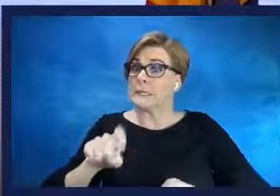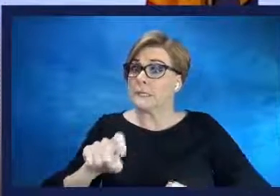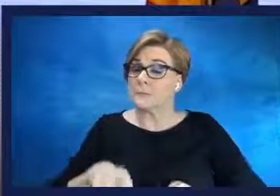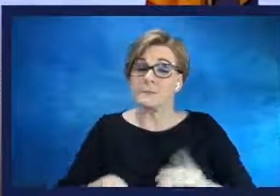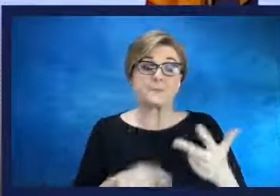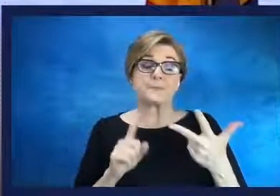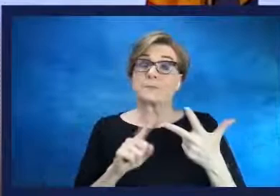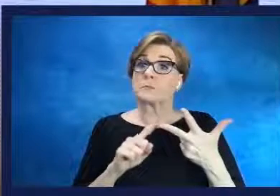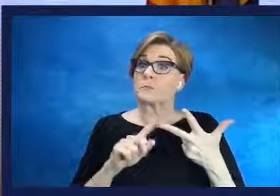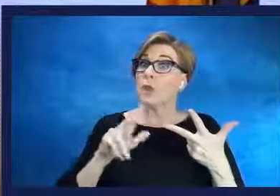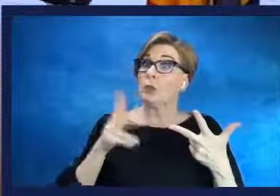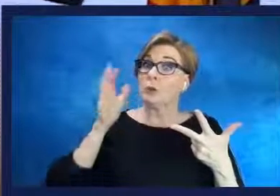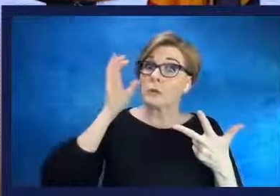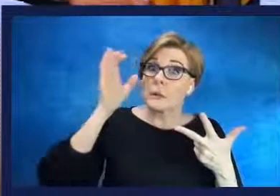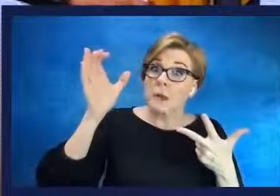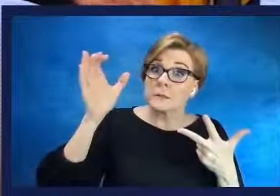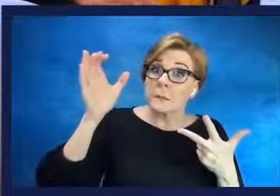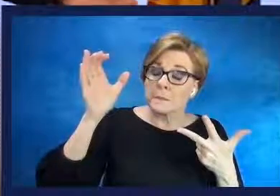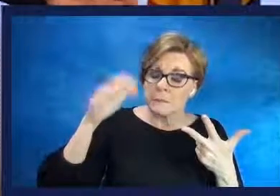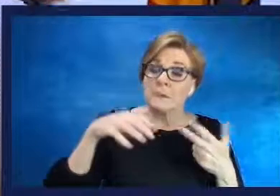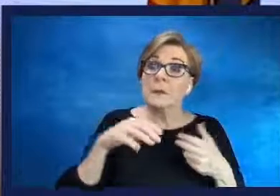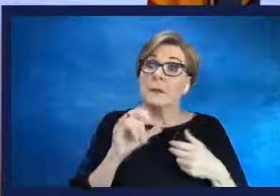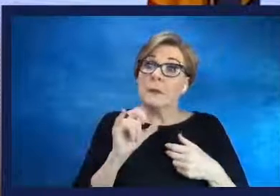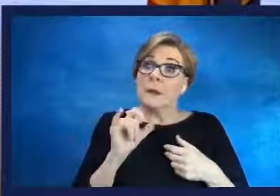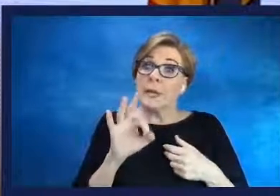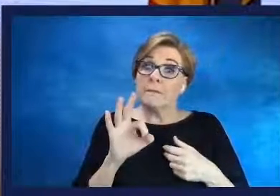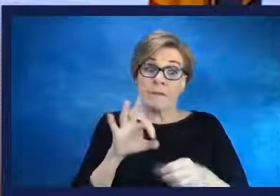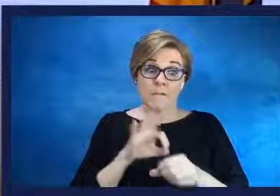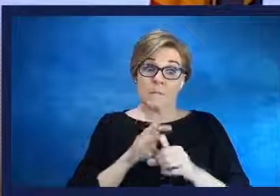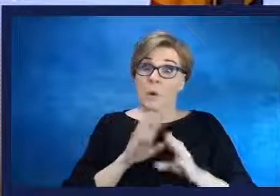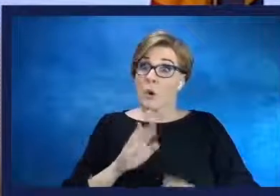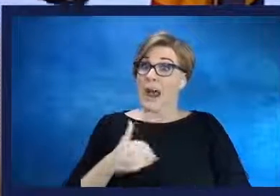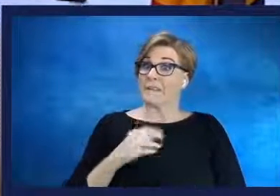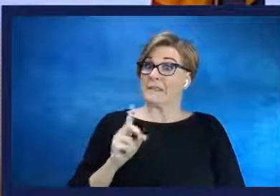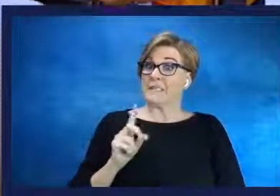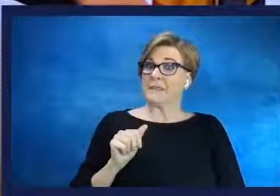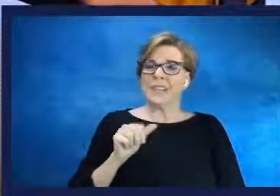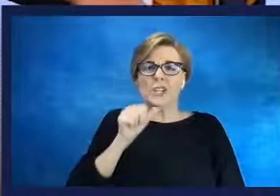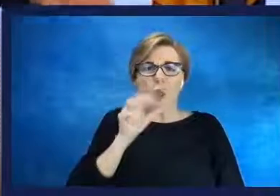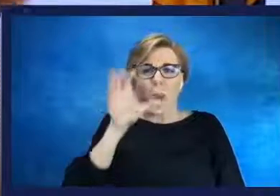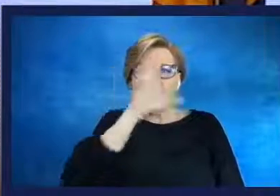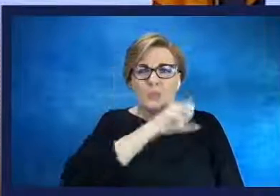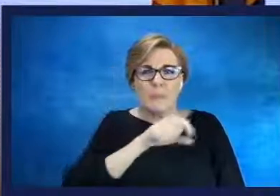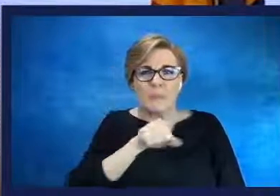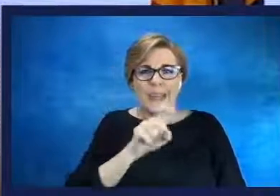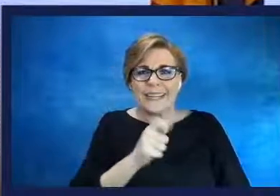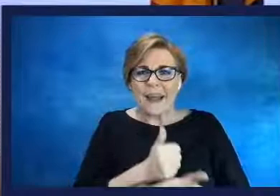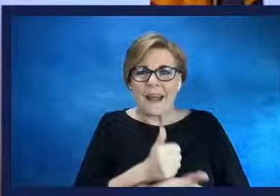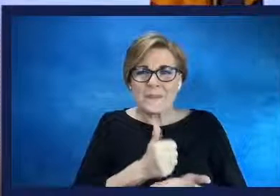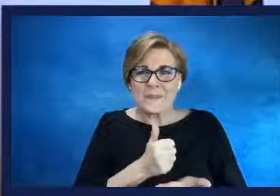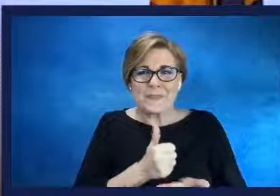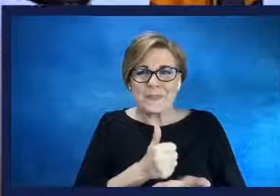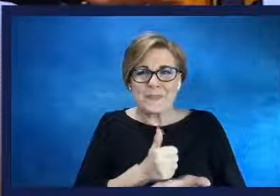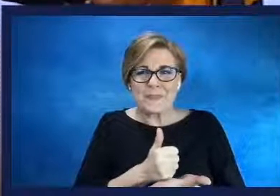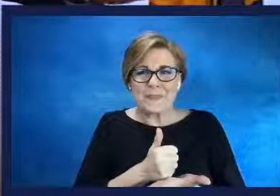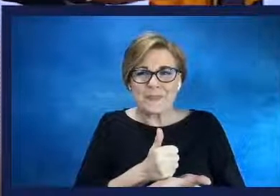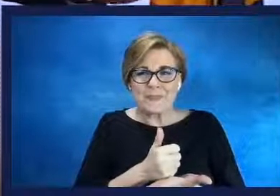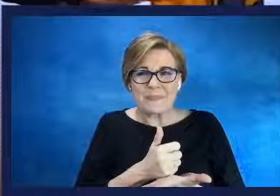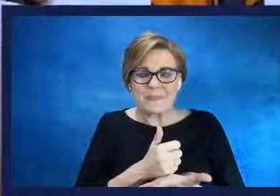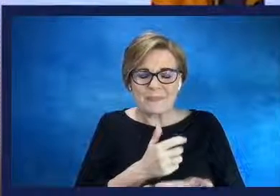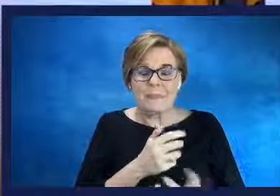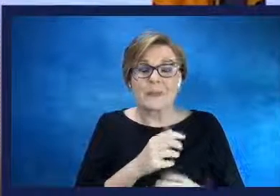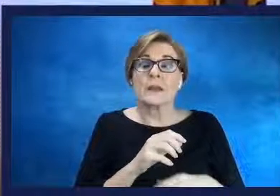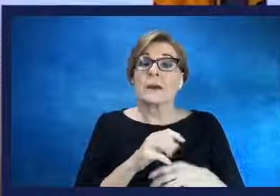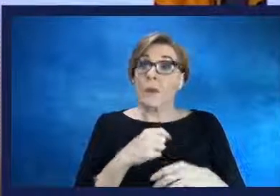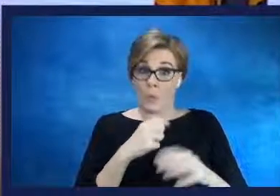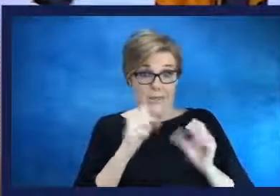is just because a voter does have a disability, we should not assume that they need assistance, right? So we can offer